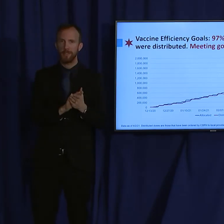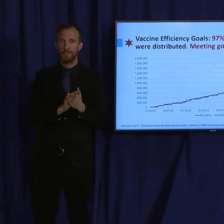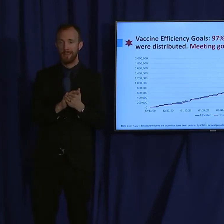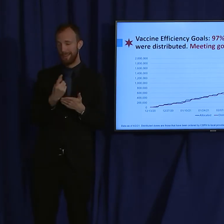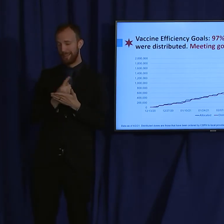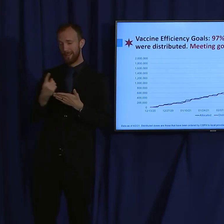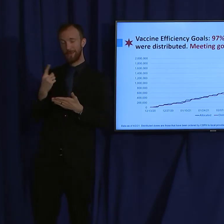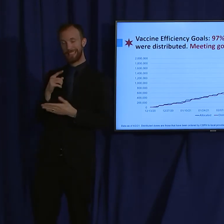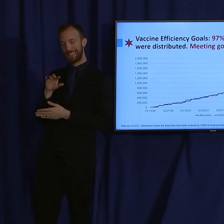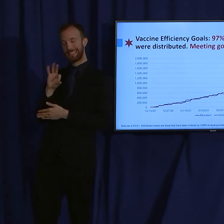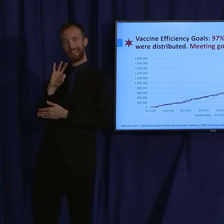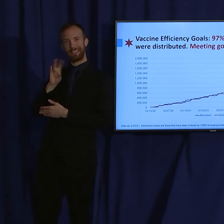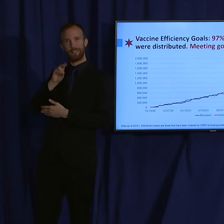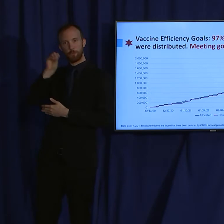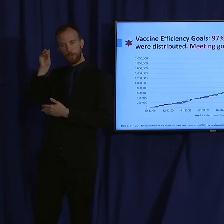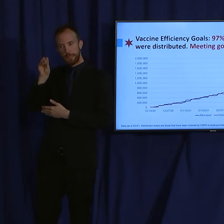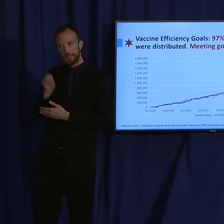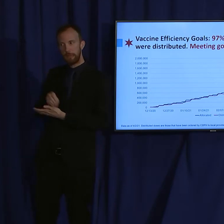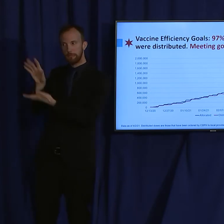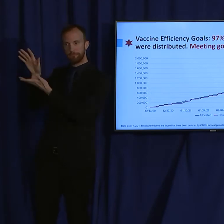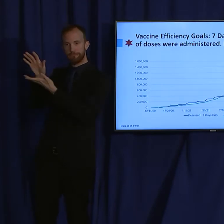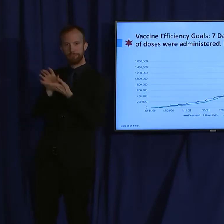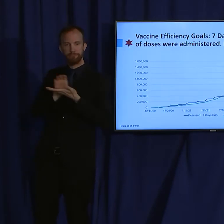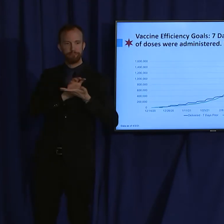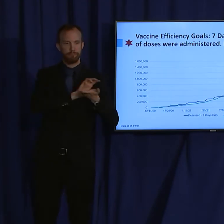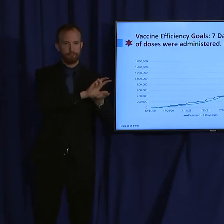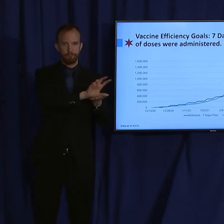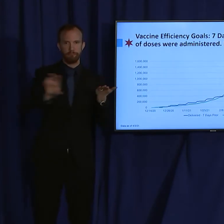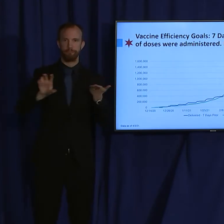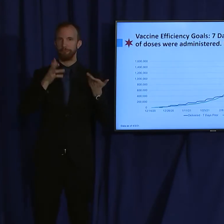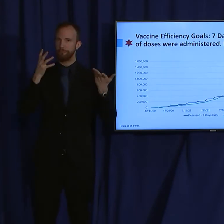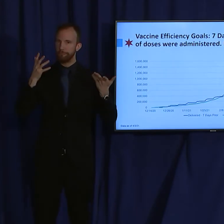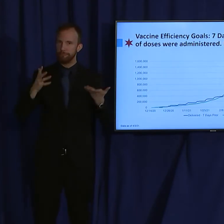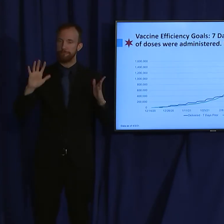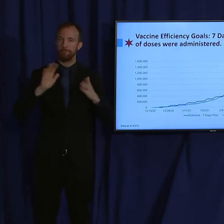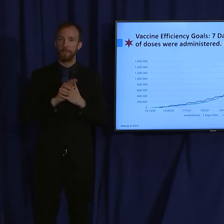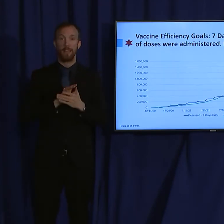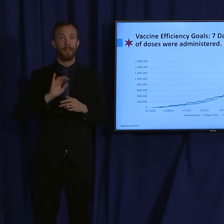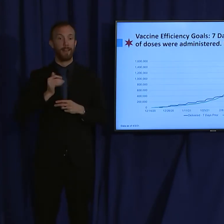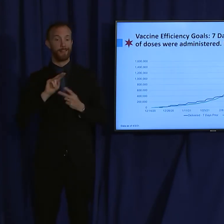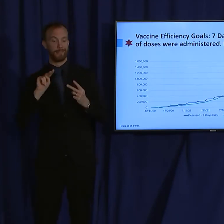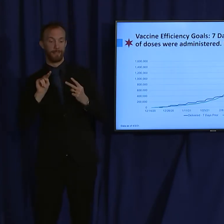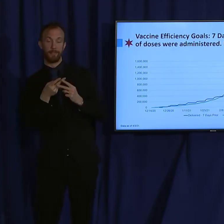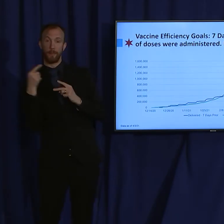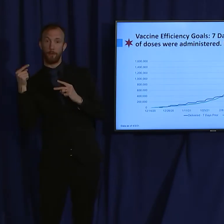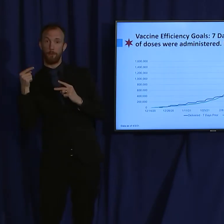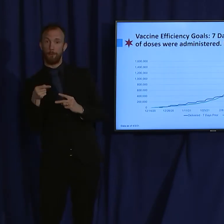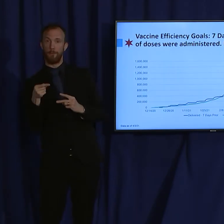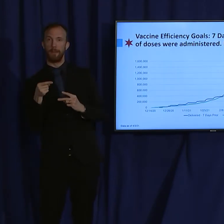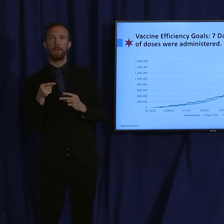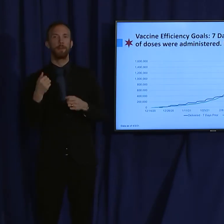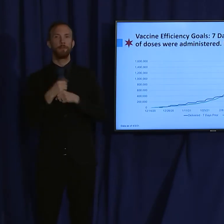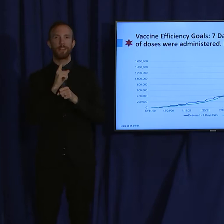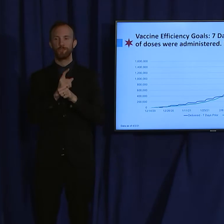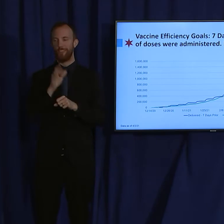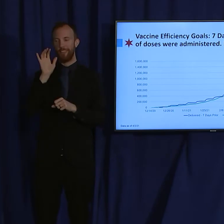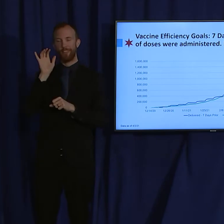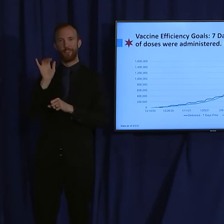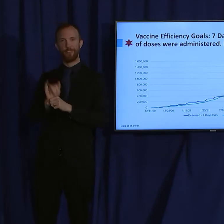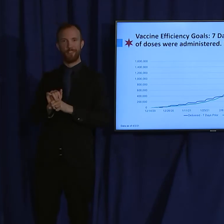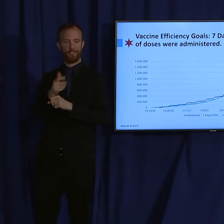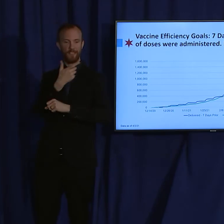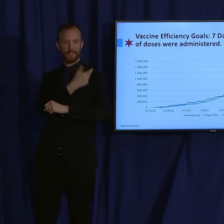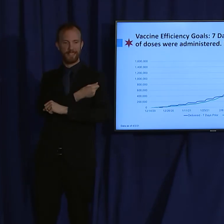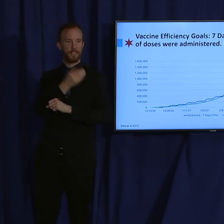97% of our doses that were allocated were distributed. And then secondly, we set a goal that all of that vaccine would get into arms and be reported within a